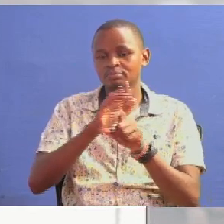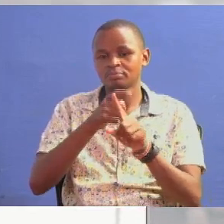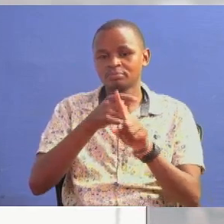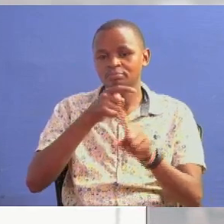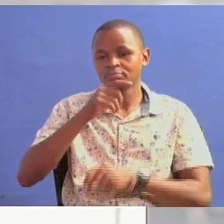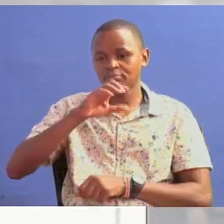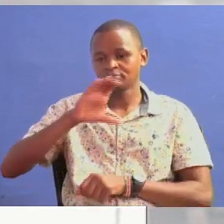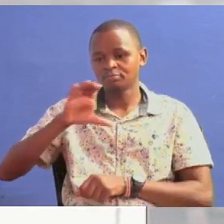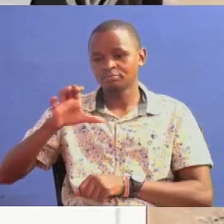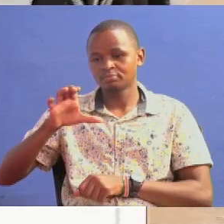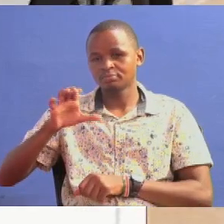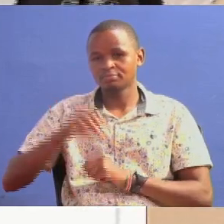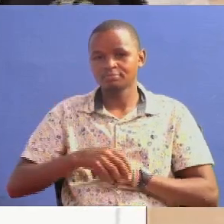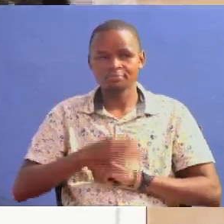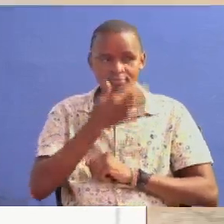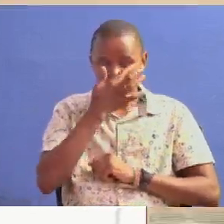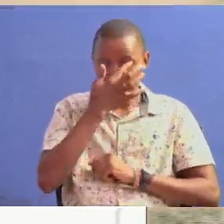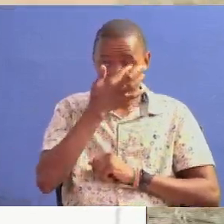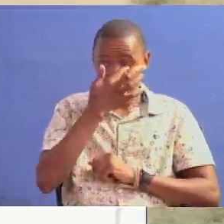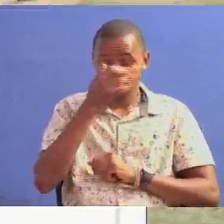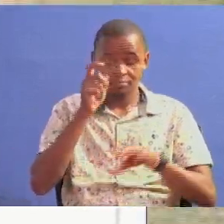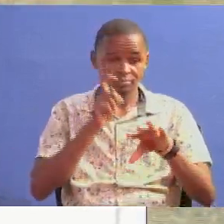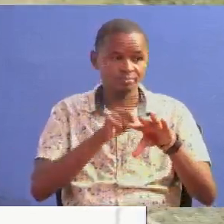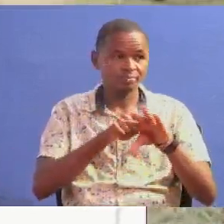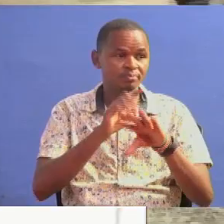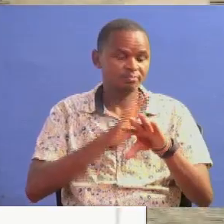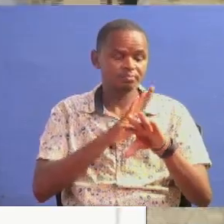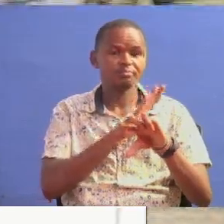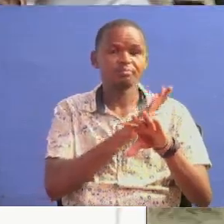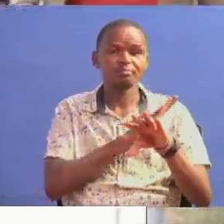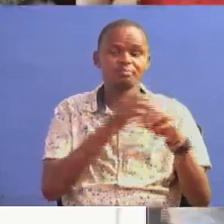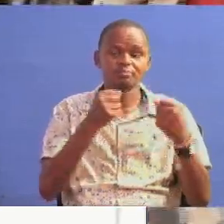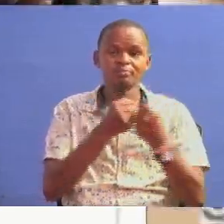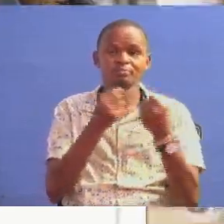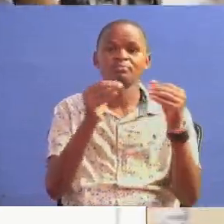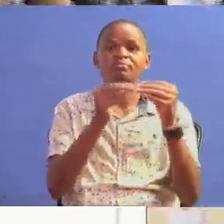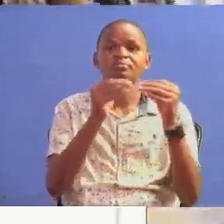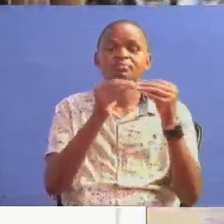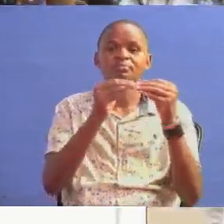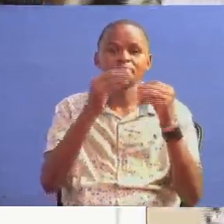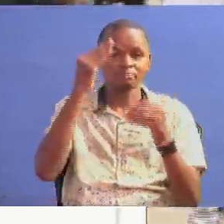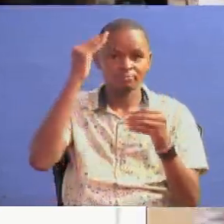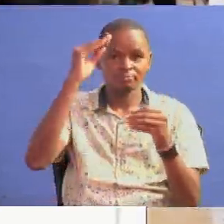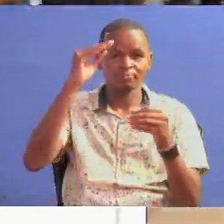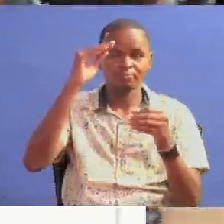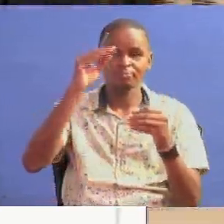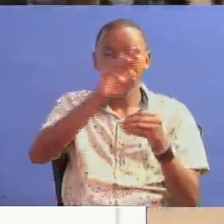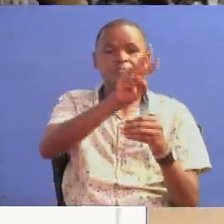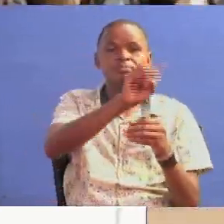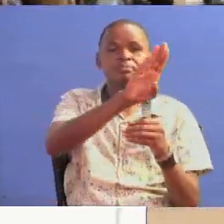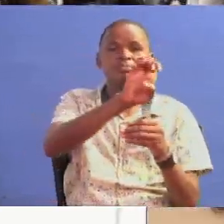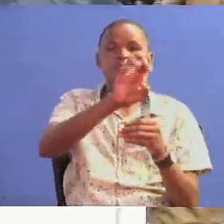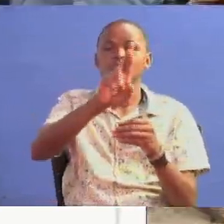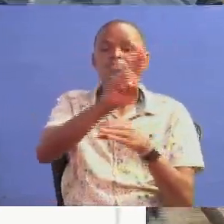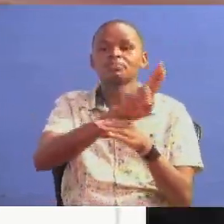the counties. The Pest Control Board will conduct a meeting to enlighten residents of Mbeere and North Embu County